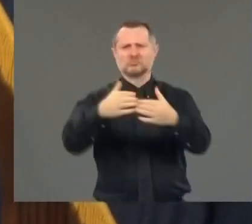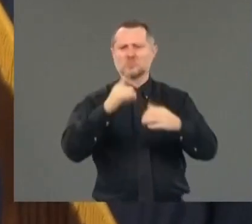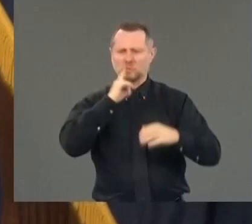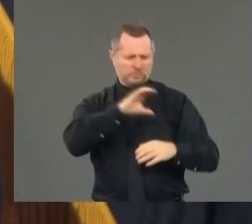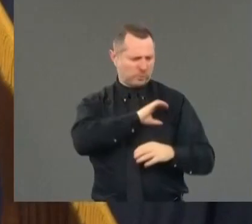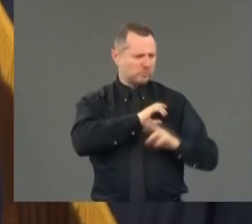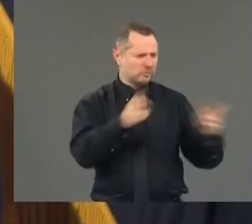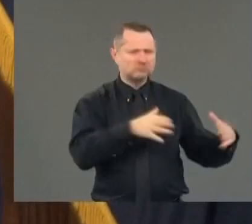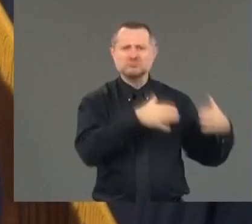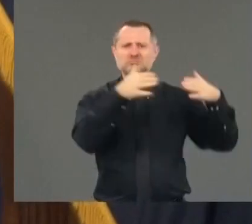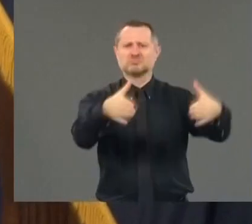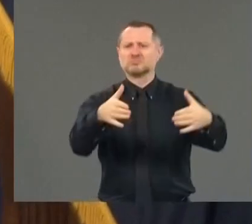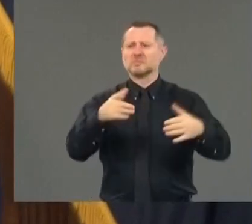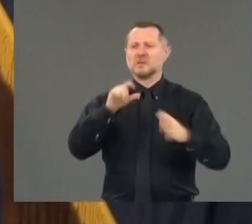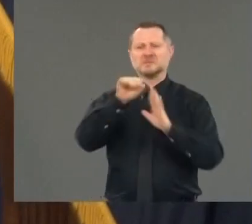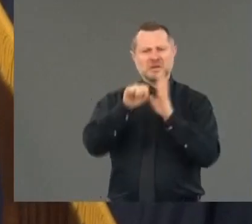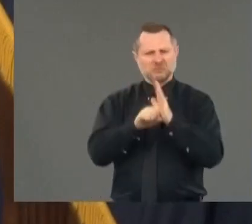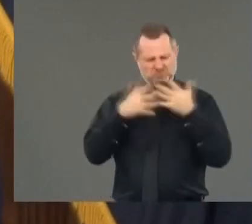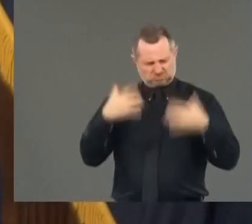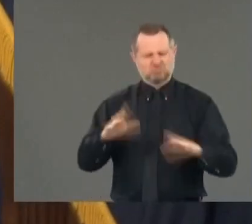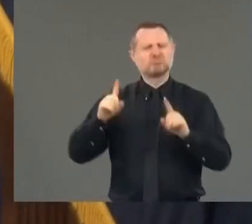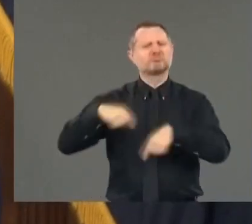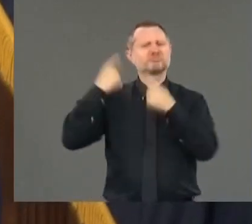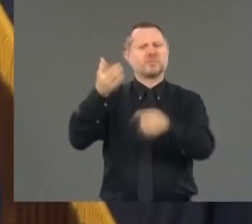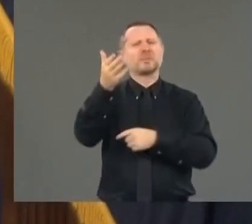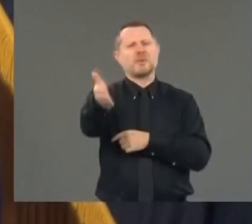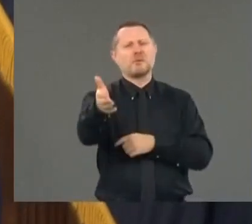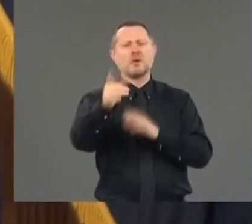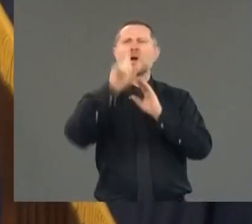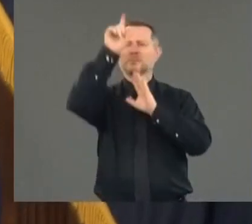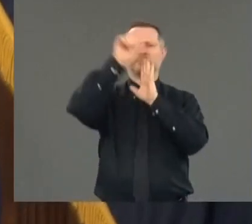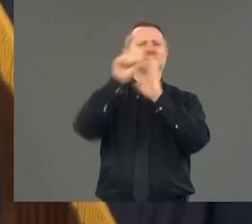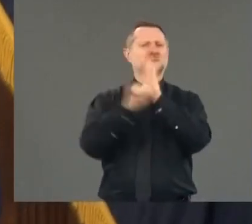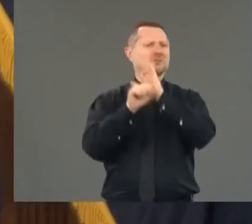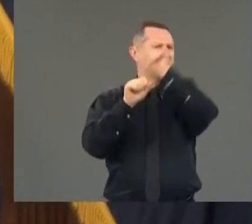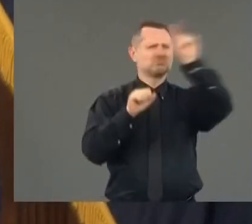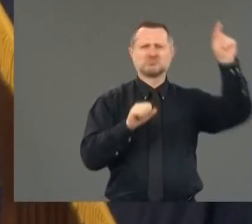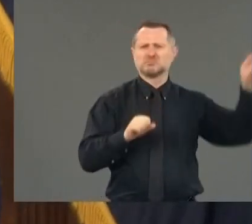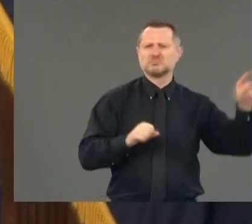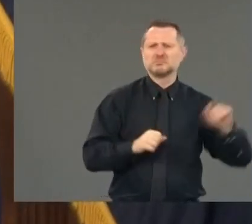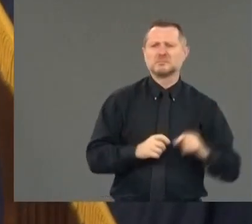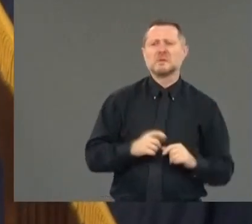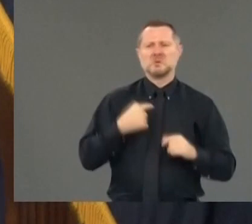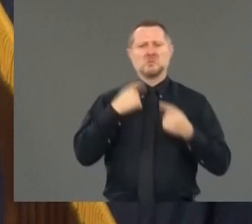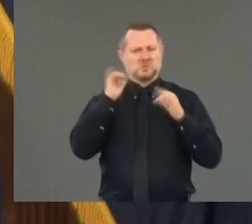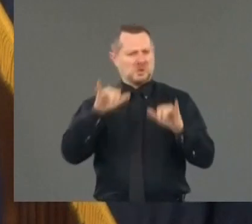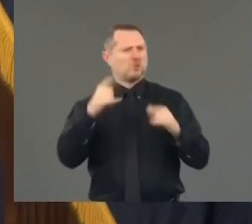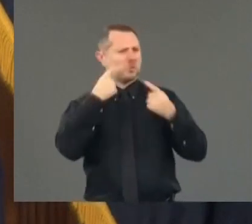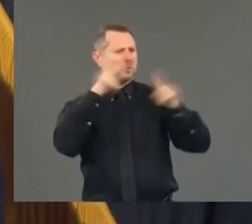police helping all of the upstate cities, and that worked well